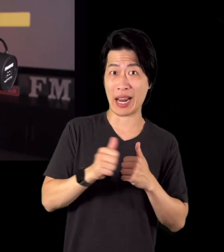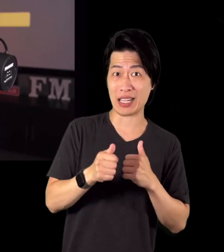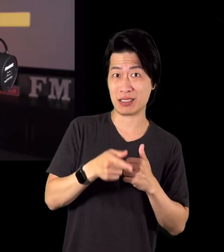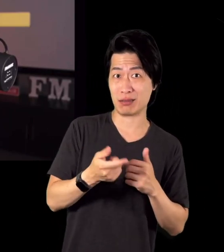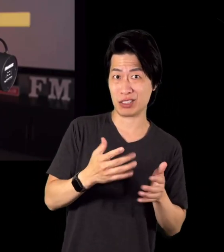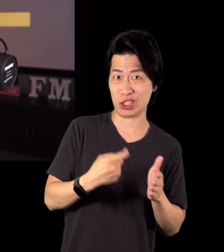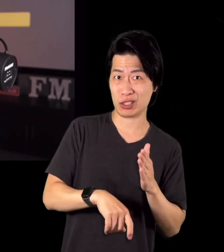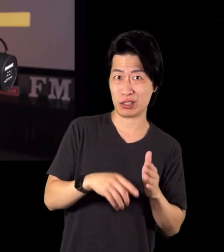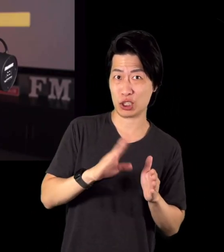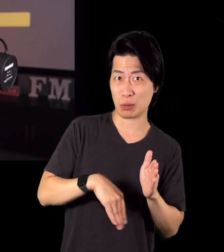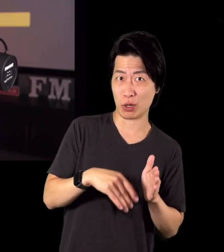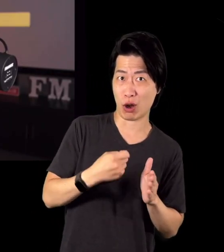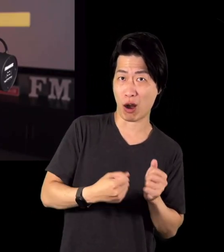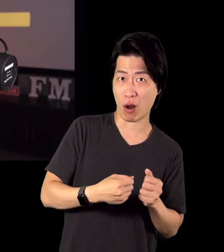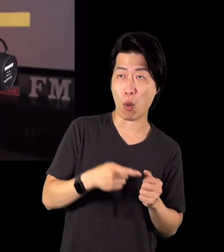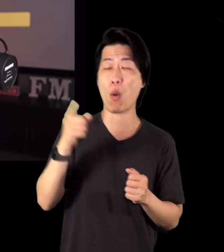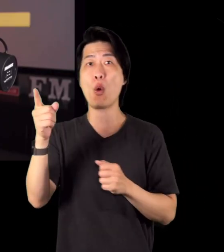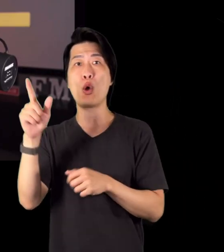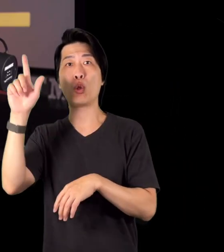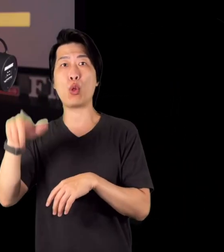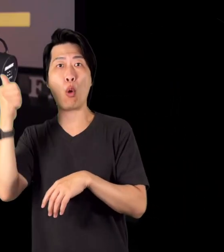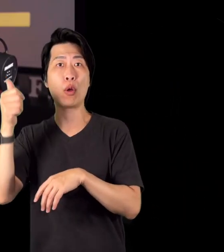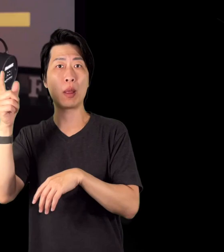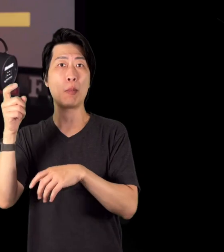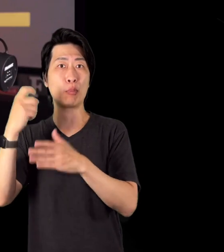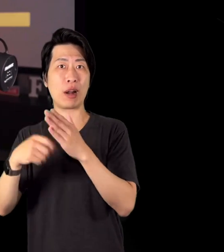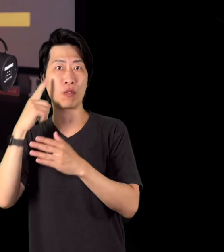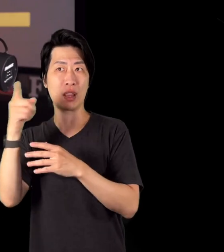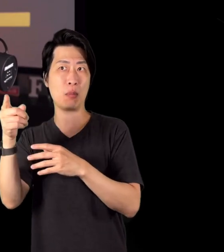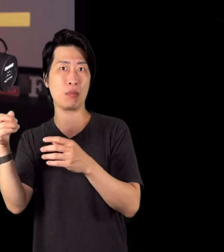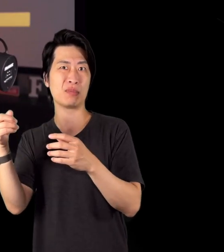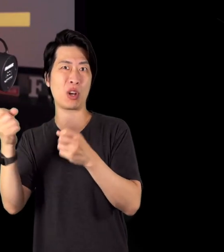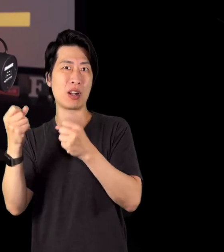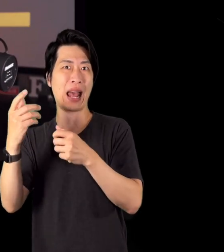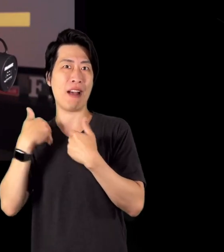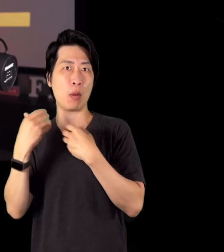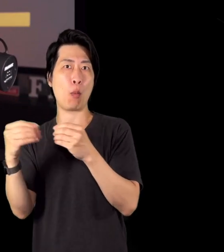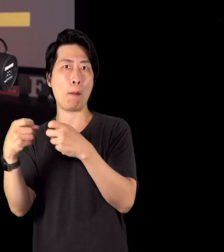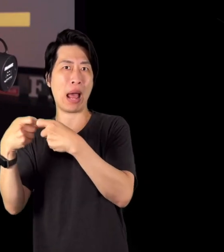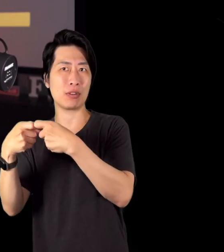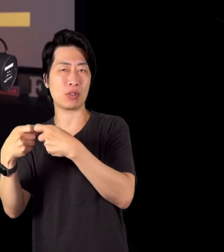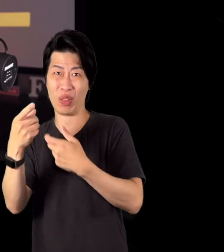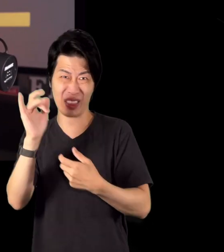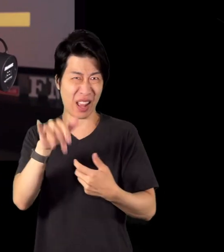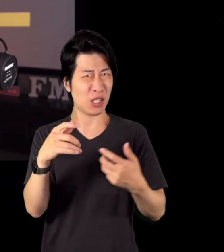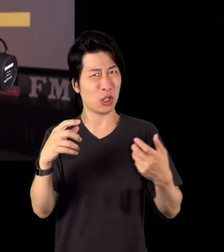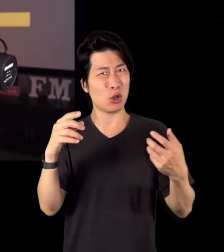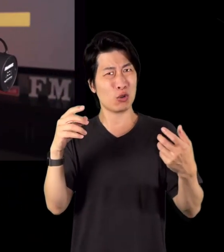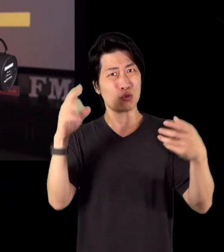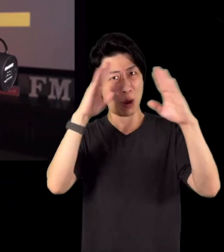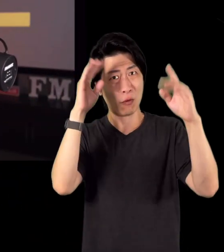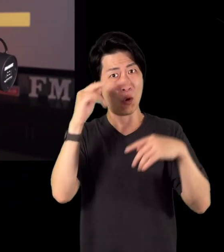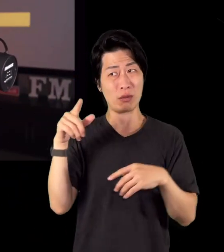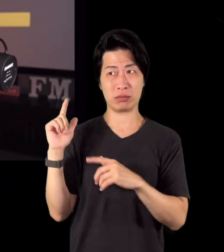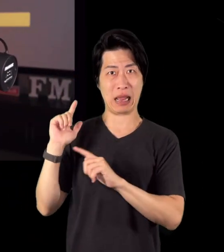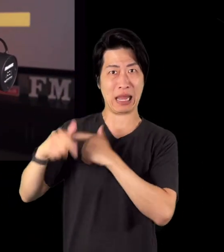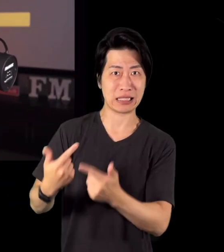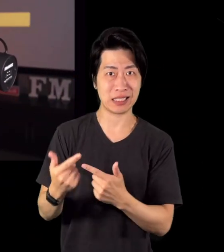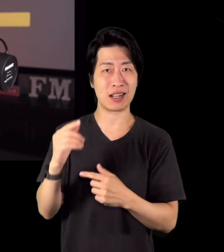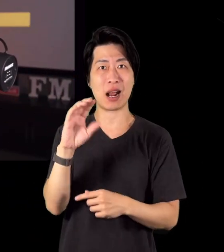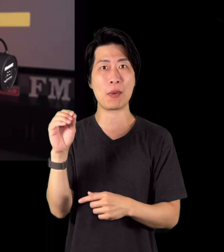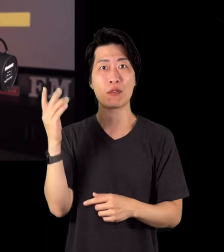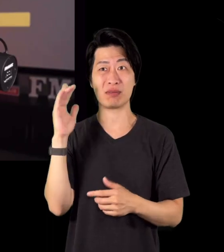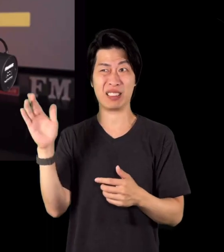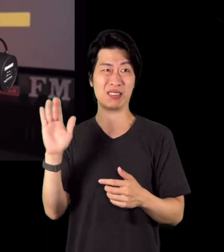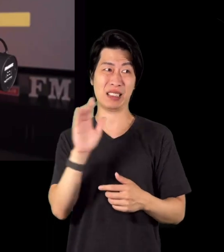car or lowering the price in a car that has more batteries in them. And of course, this is very troublesome for legacy companies, which are Tesla's competitors, because